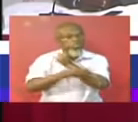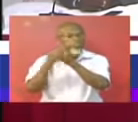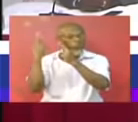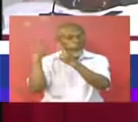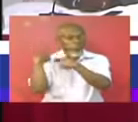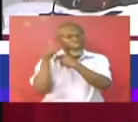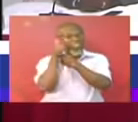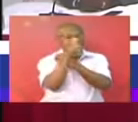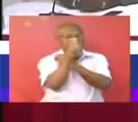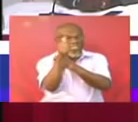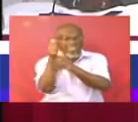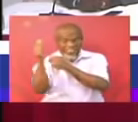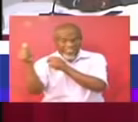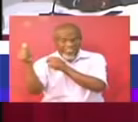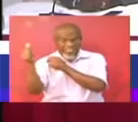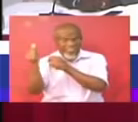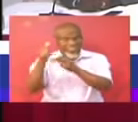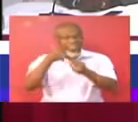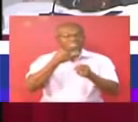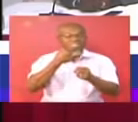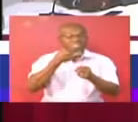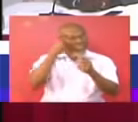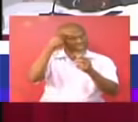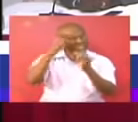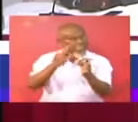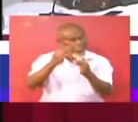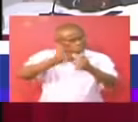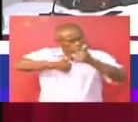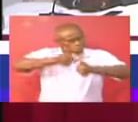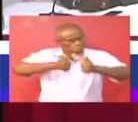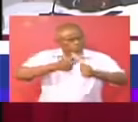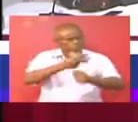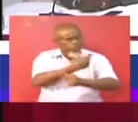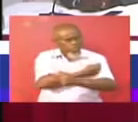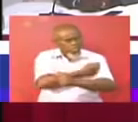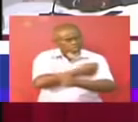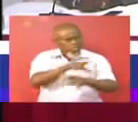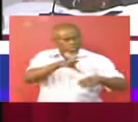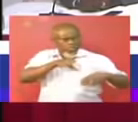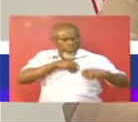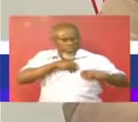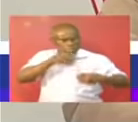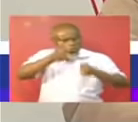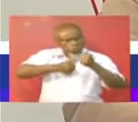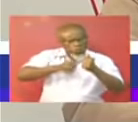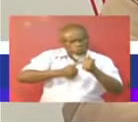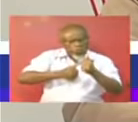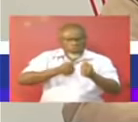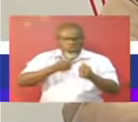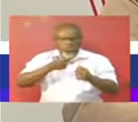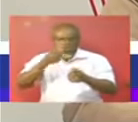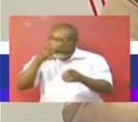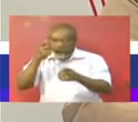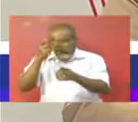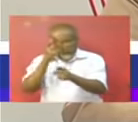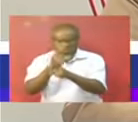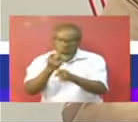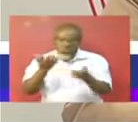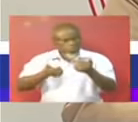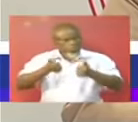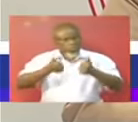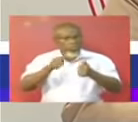vaccinations it will accept, which vaccinations it will consider as being valid. What Trinidad and Tobago has done